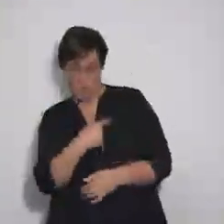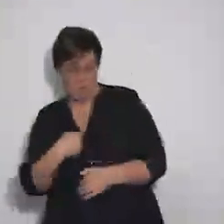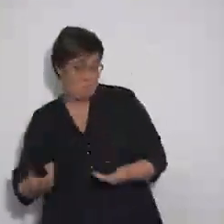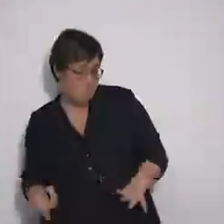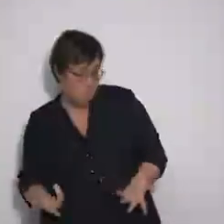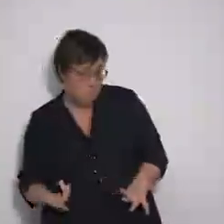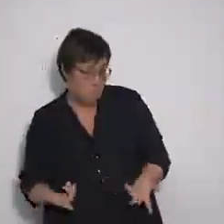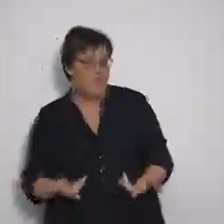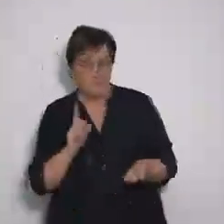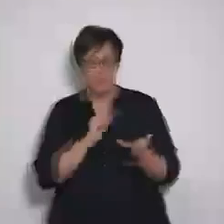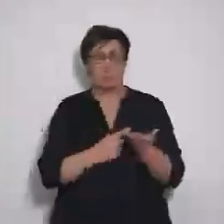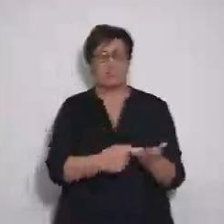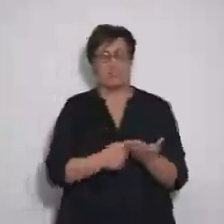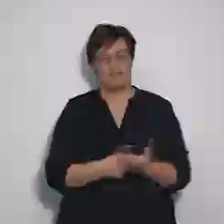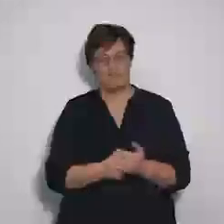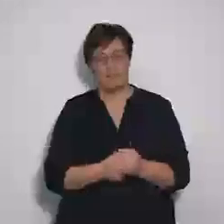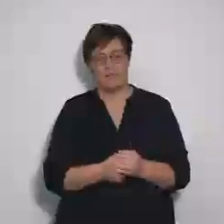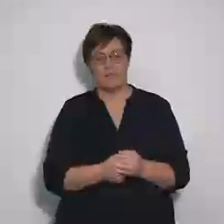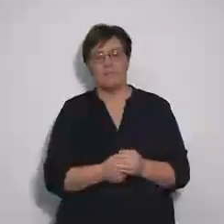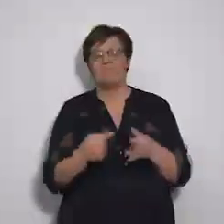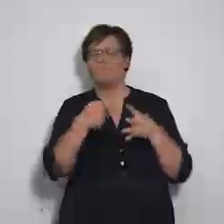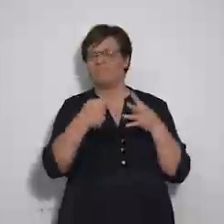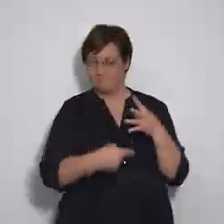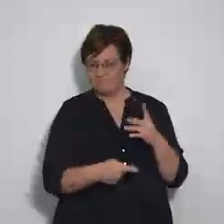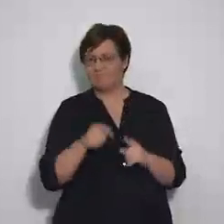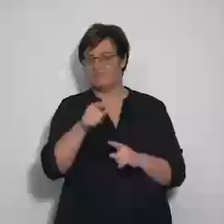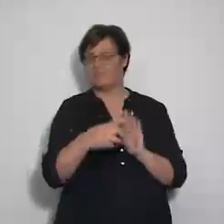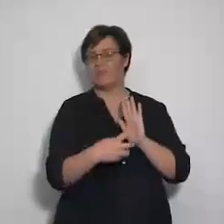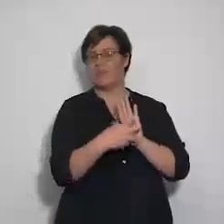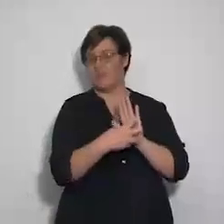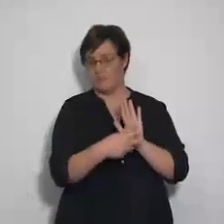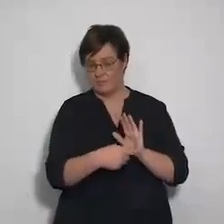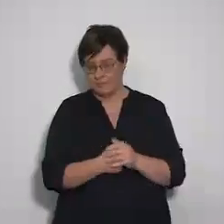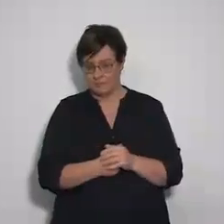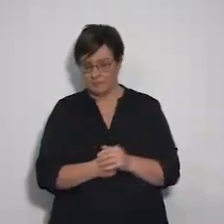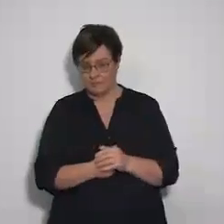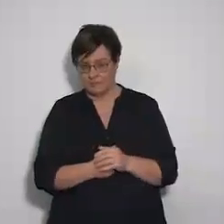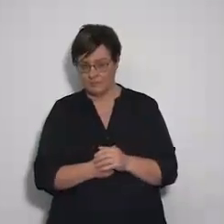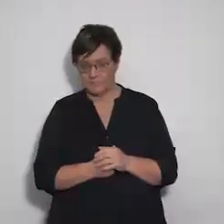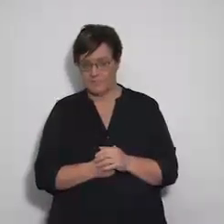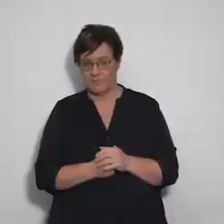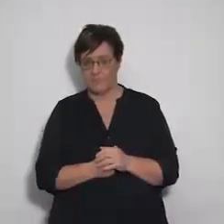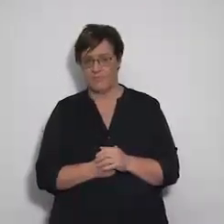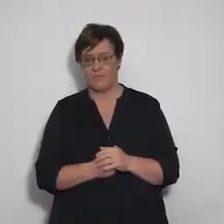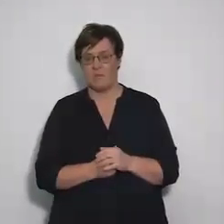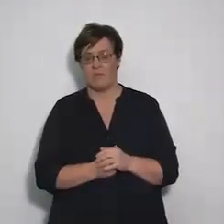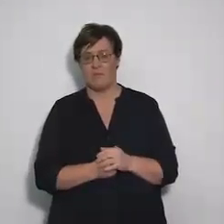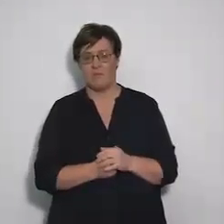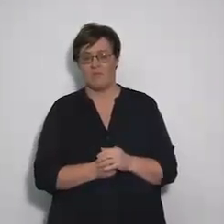you wrong? Let's talk about the features of this particular growth curve.